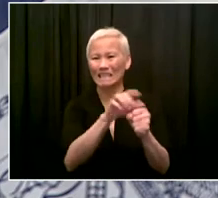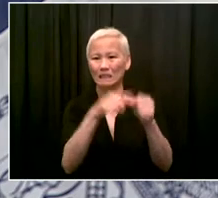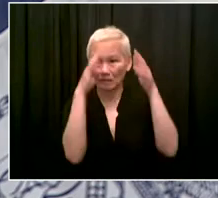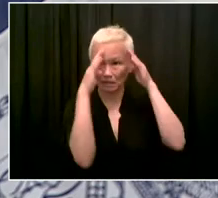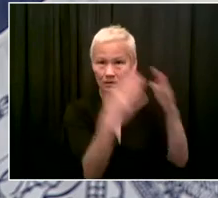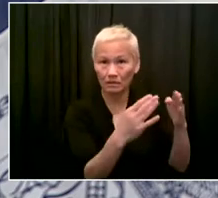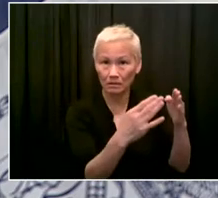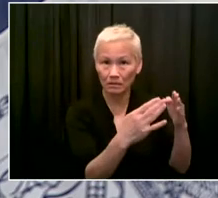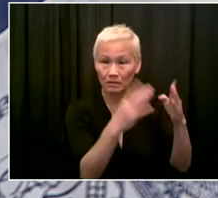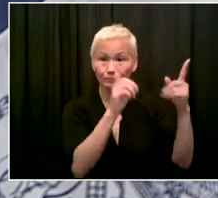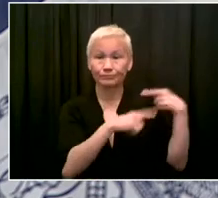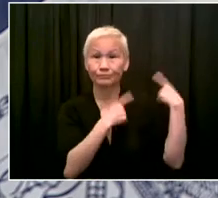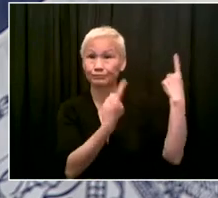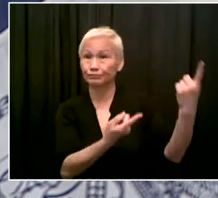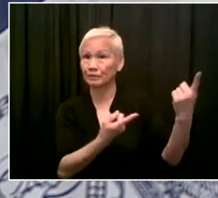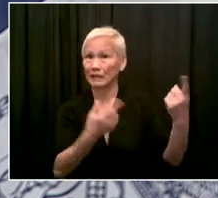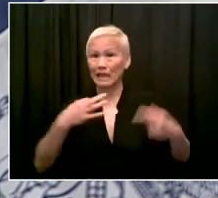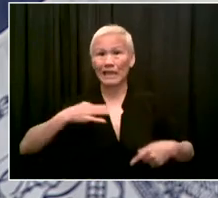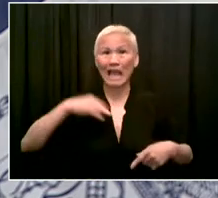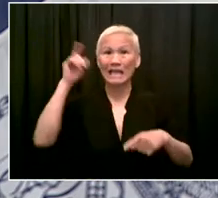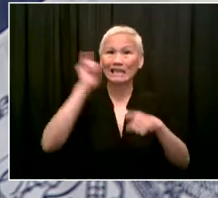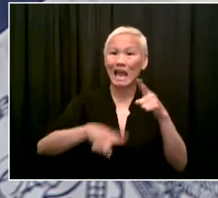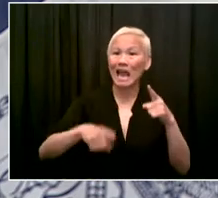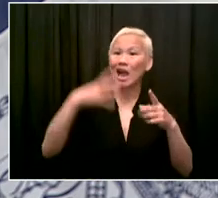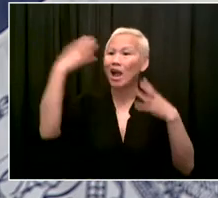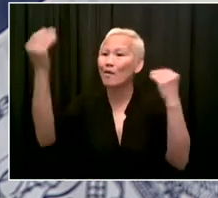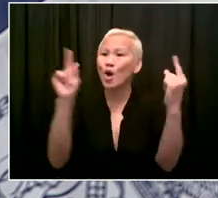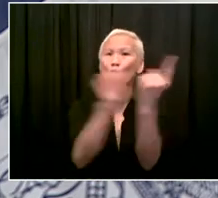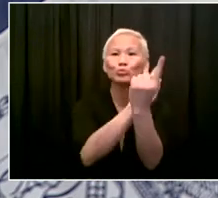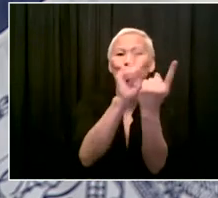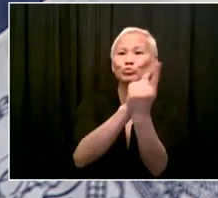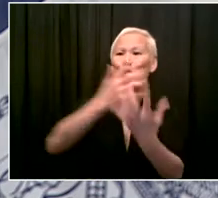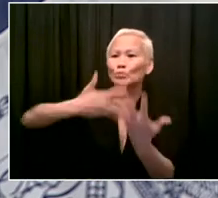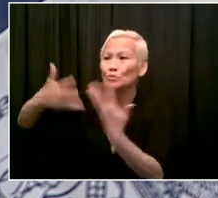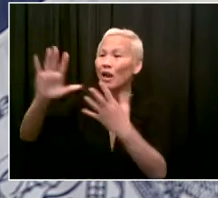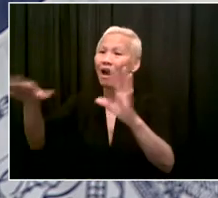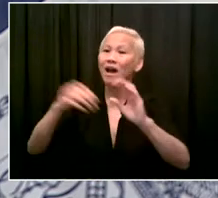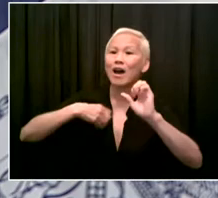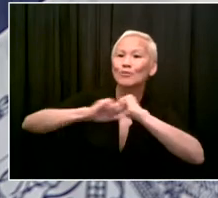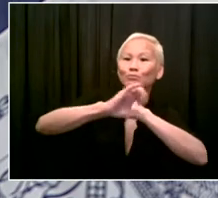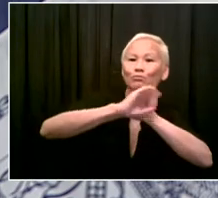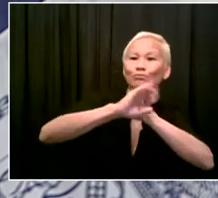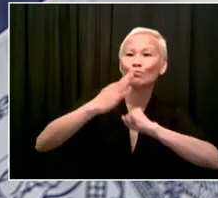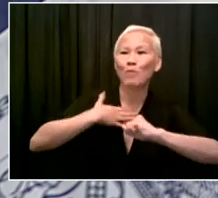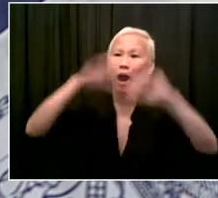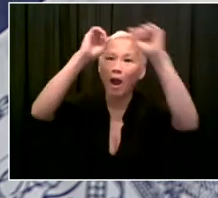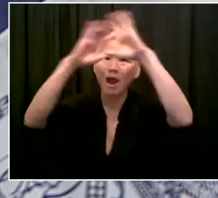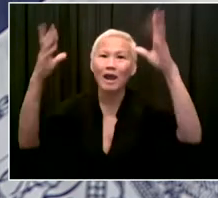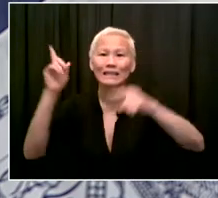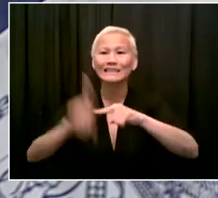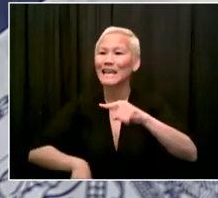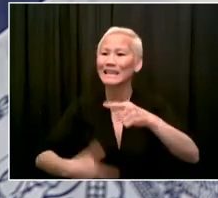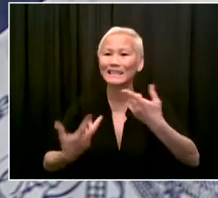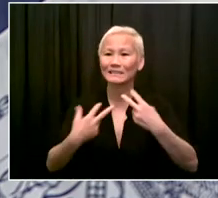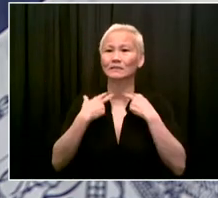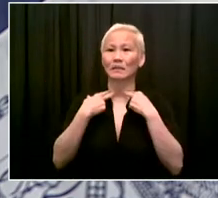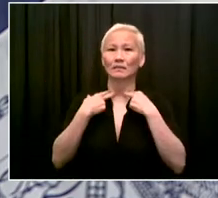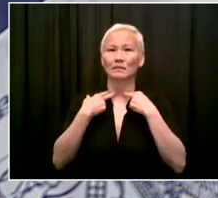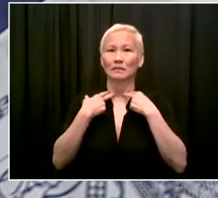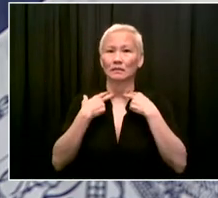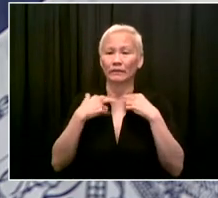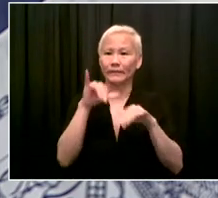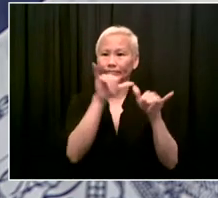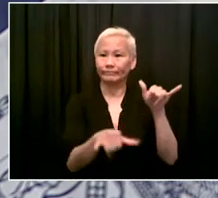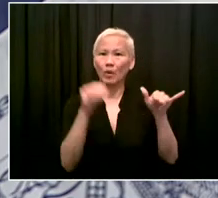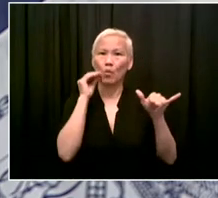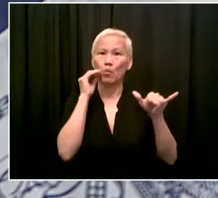interest. You didn't have it dominating the headlines the way it would have, except for a global pandemic. I think that's objective. I think if you took